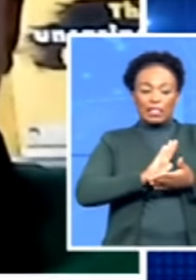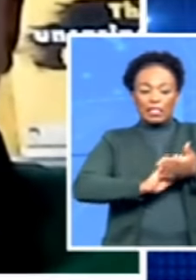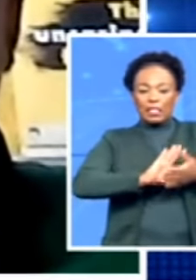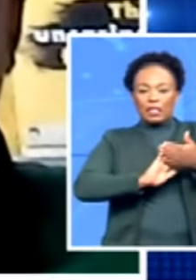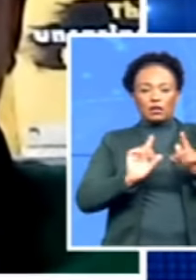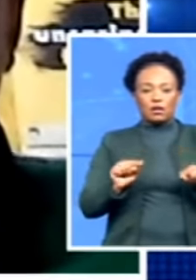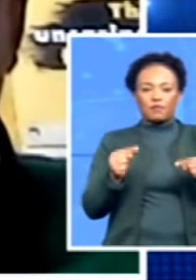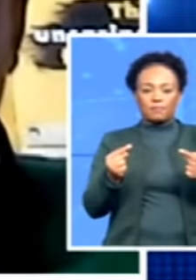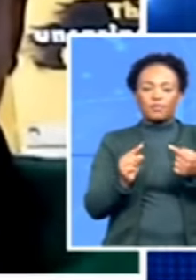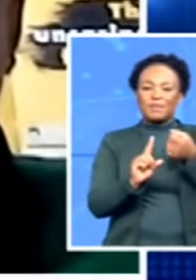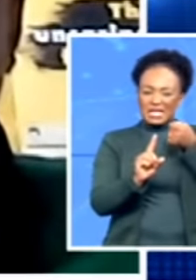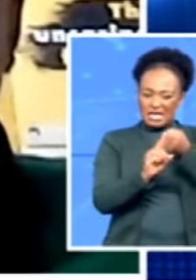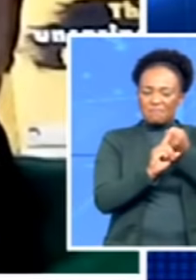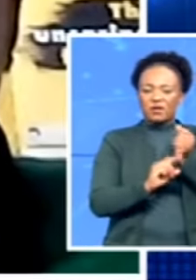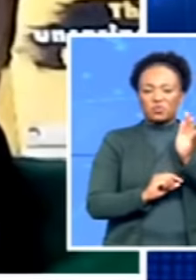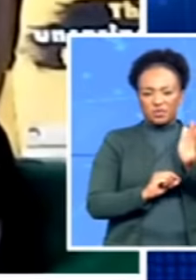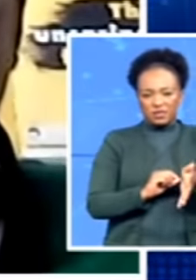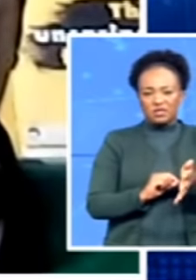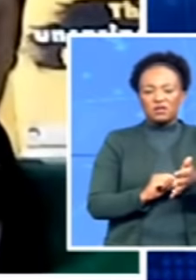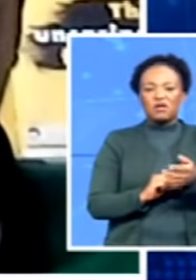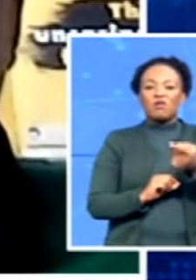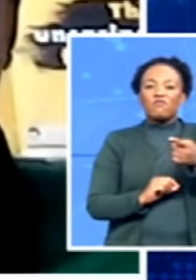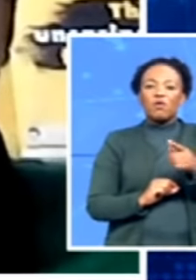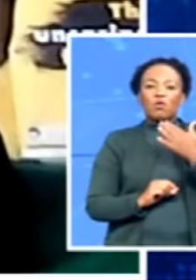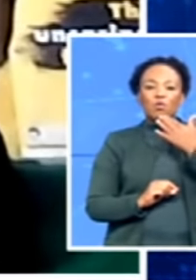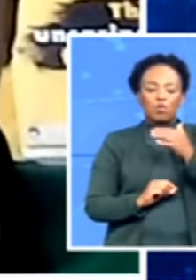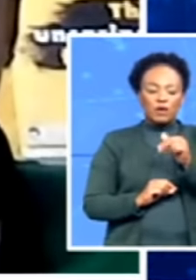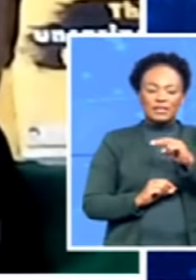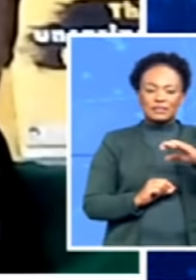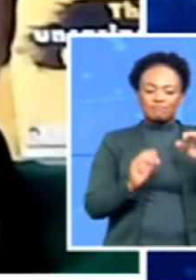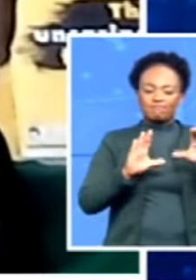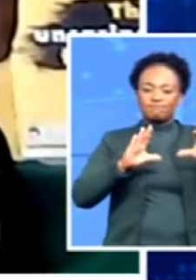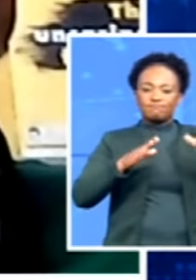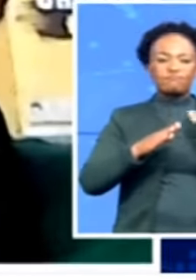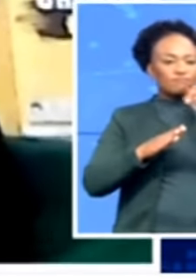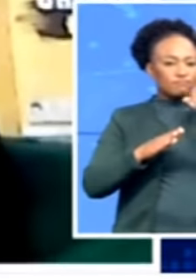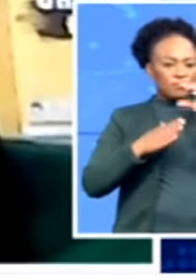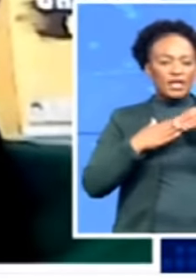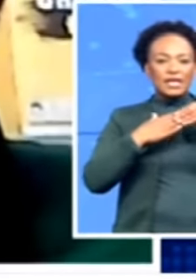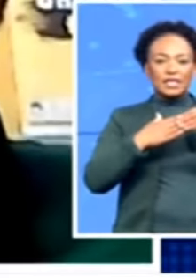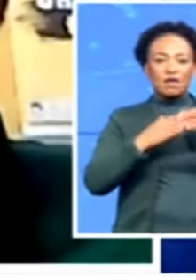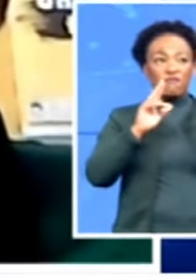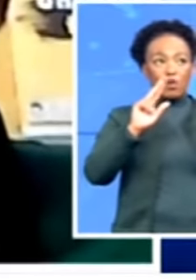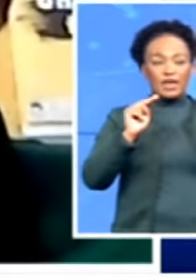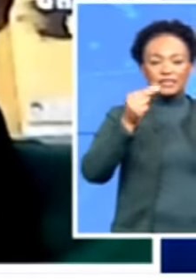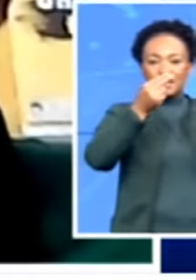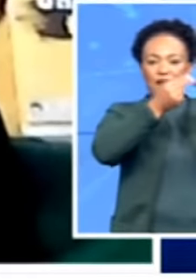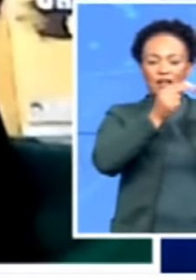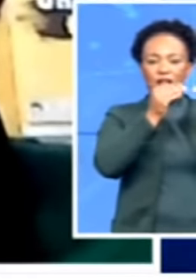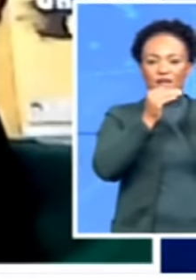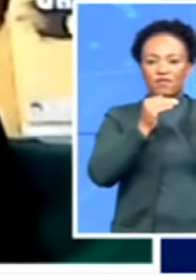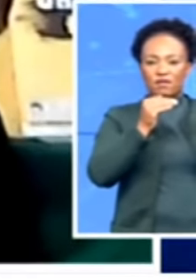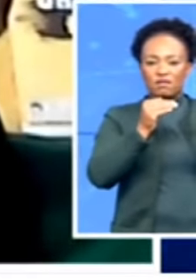at the ANC, even if the leadership of the ANC at the national level lack this commitment. They will